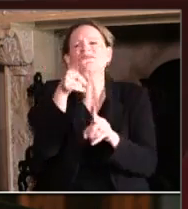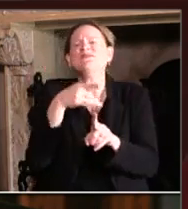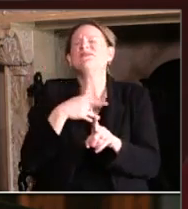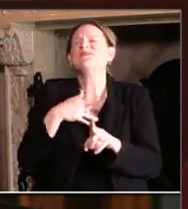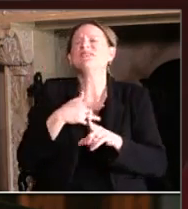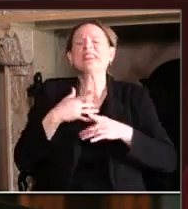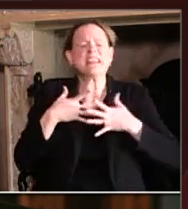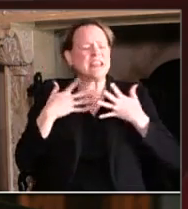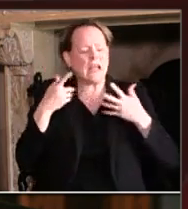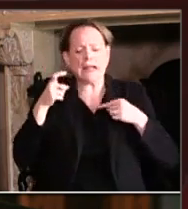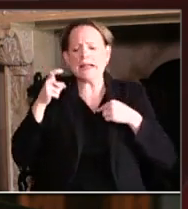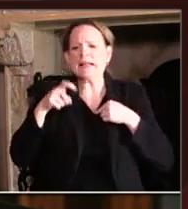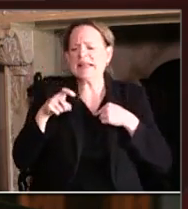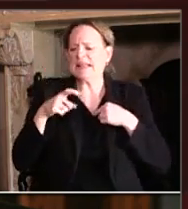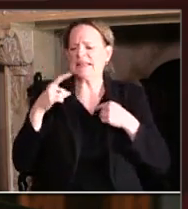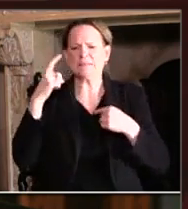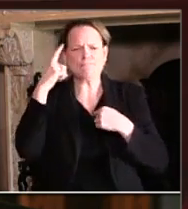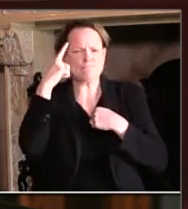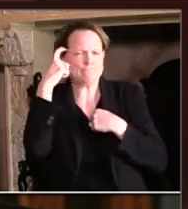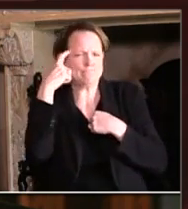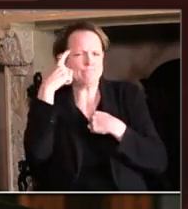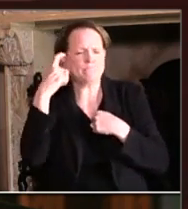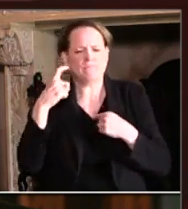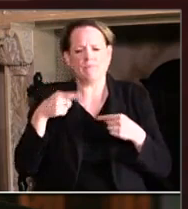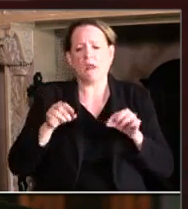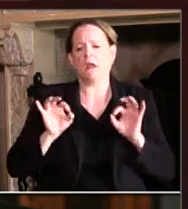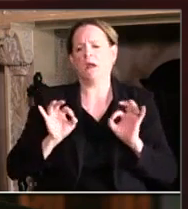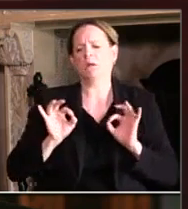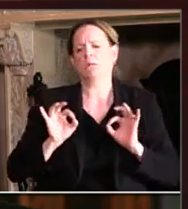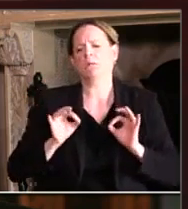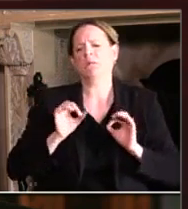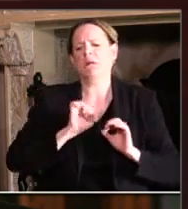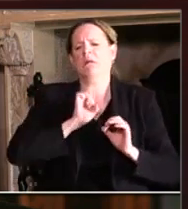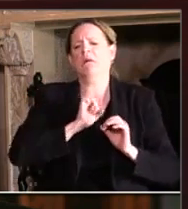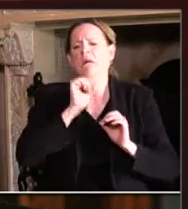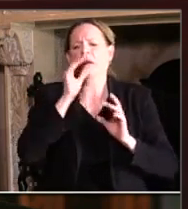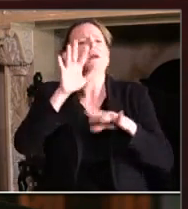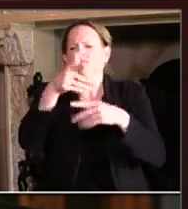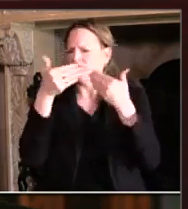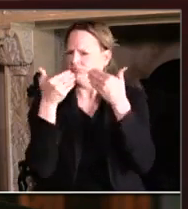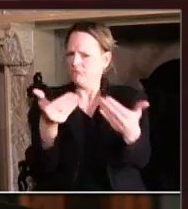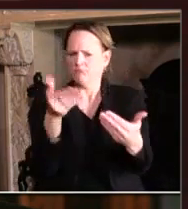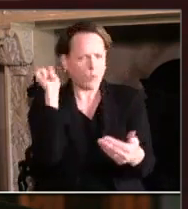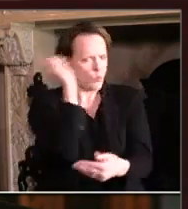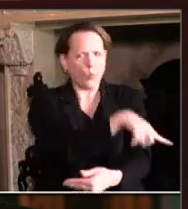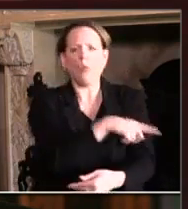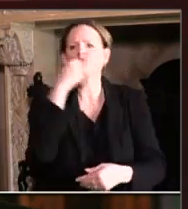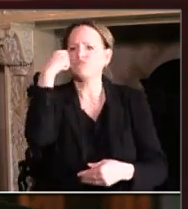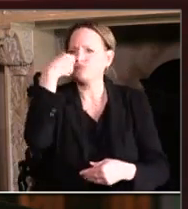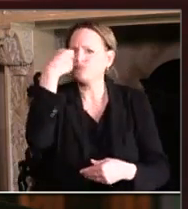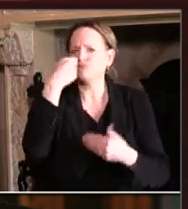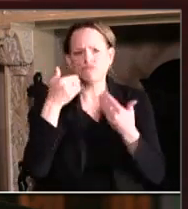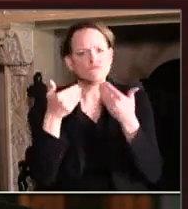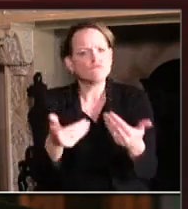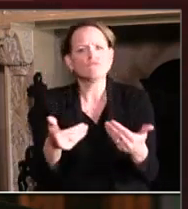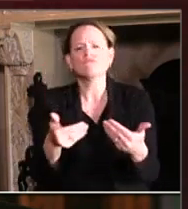healthcare provider. And to find out if there is a community testing site in your area, visit our website at